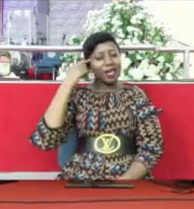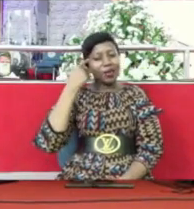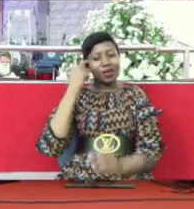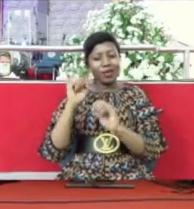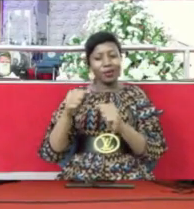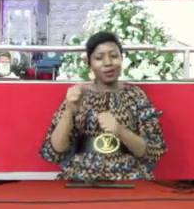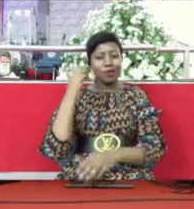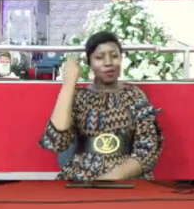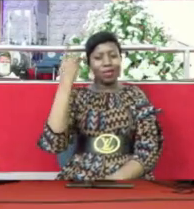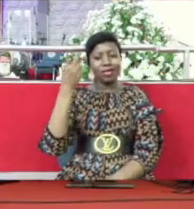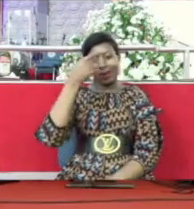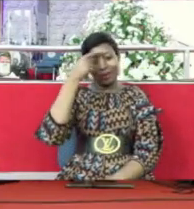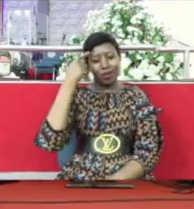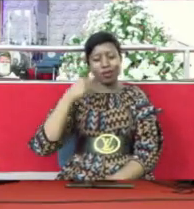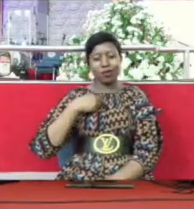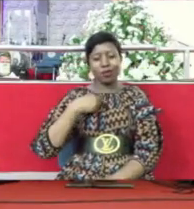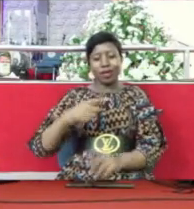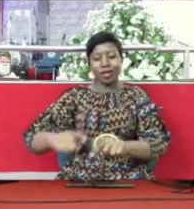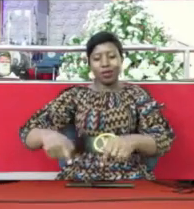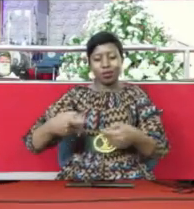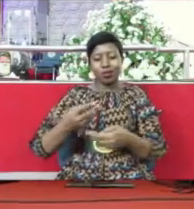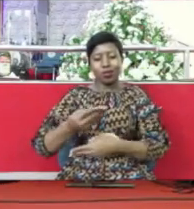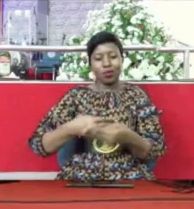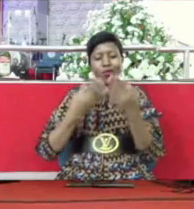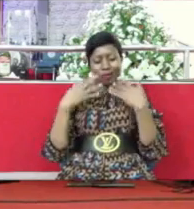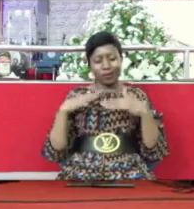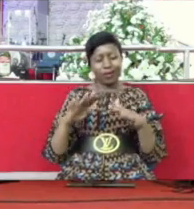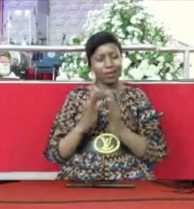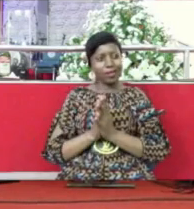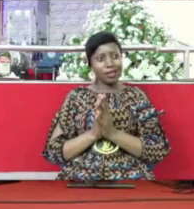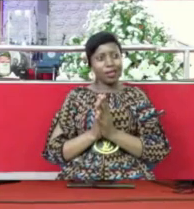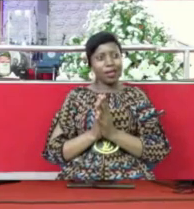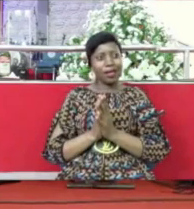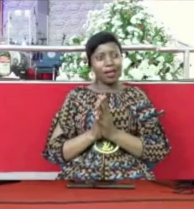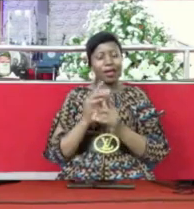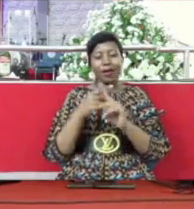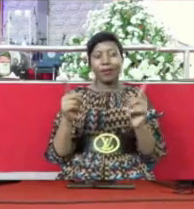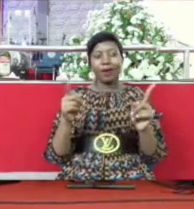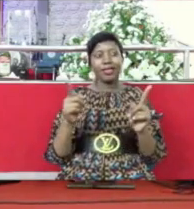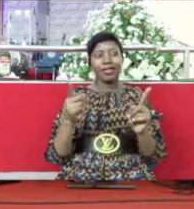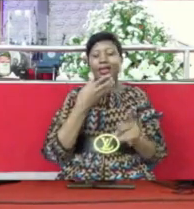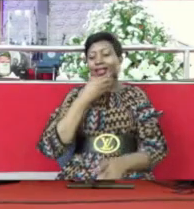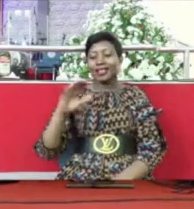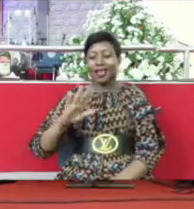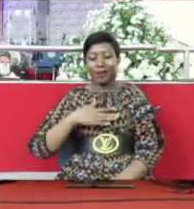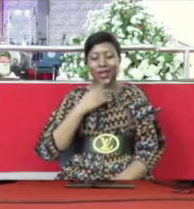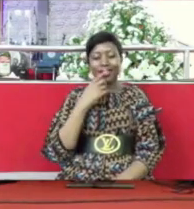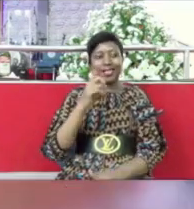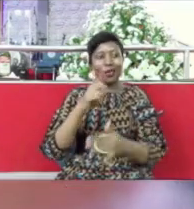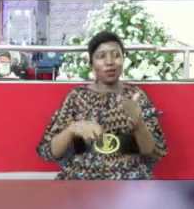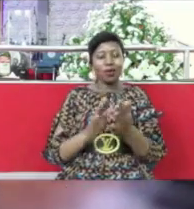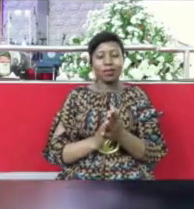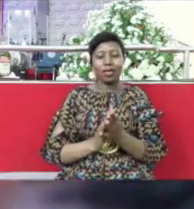you 2 shoes. Nimewanunulia viatu mara mbili. He said, you can return one. Unaweza regesha